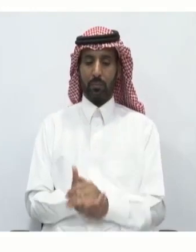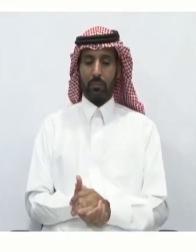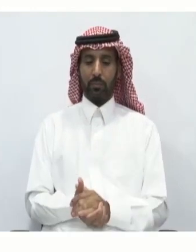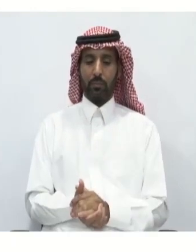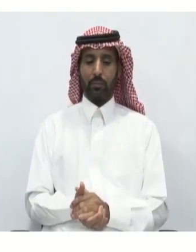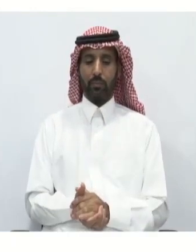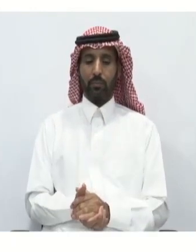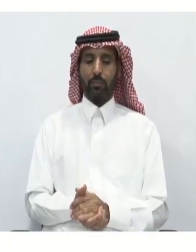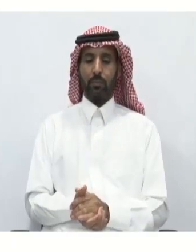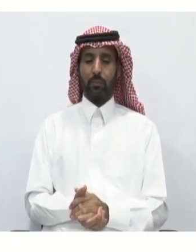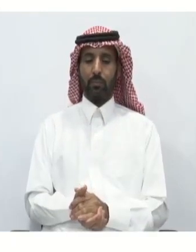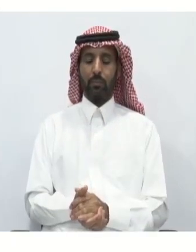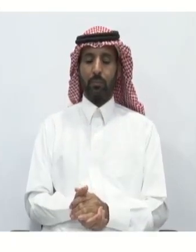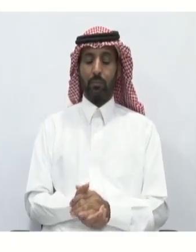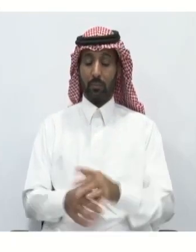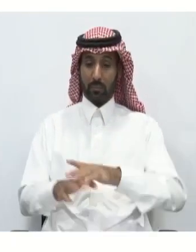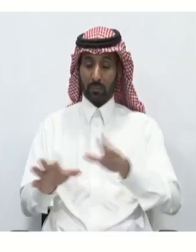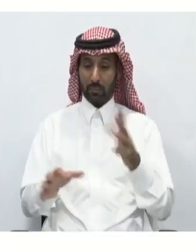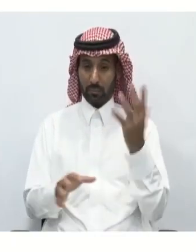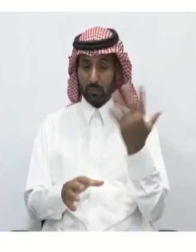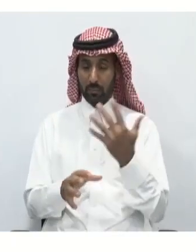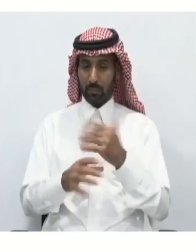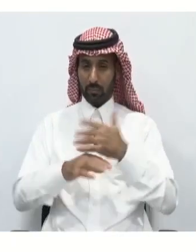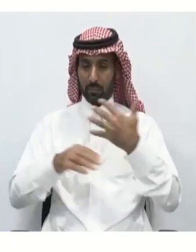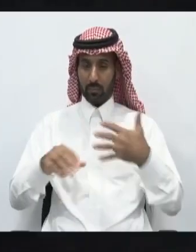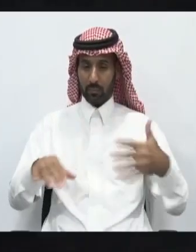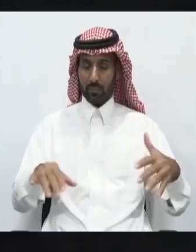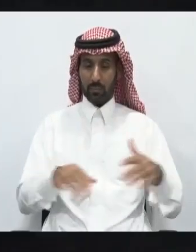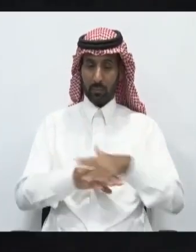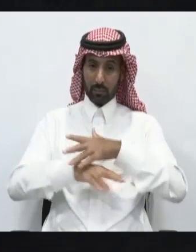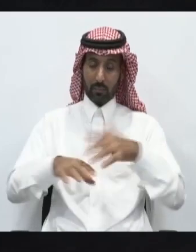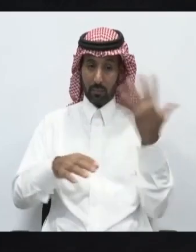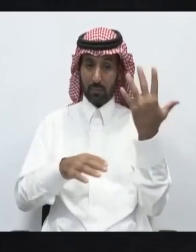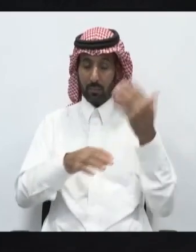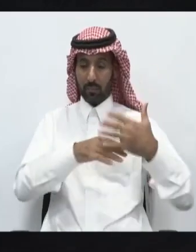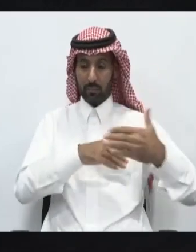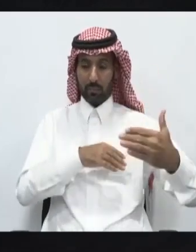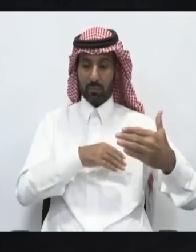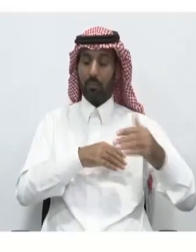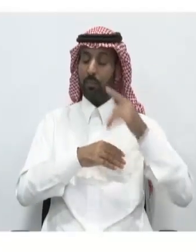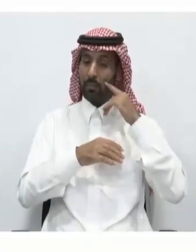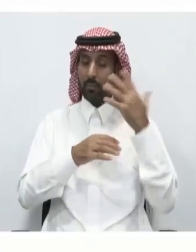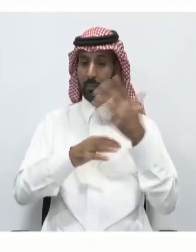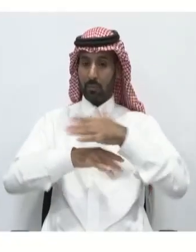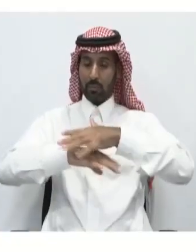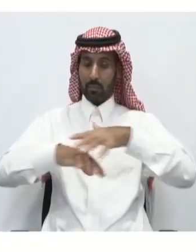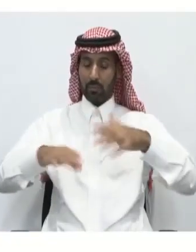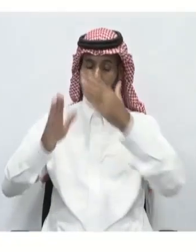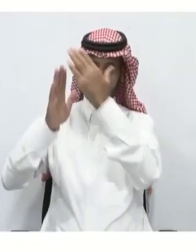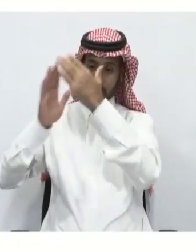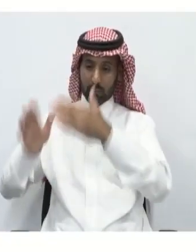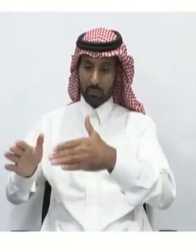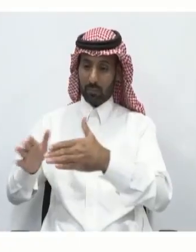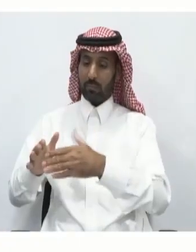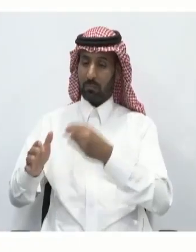vacation? You can see here the edge of a forest. He's at a forest, at the edge of a forest. We know he's camping there. Also, he